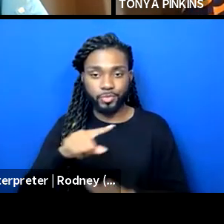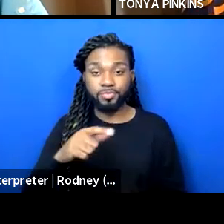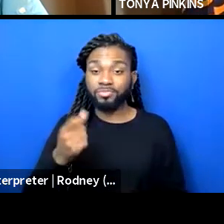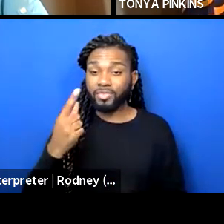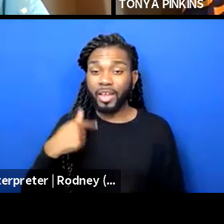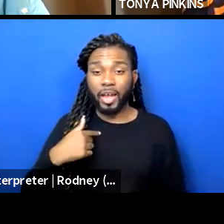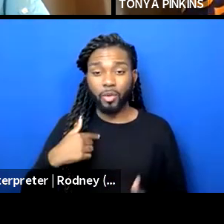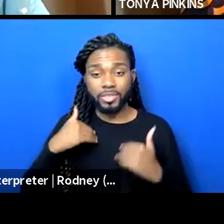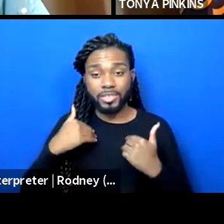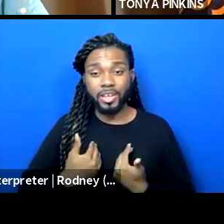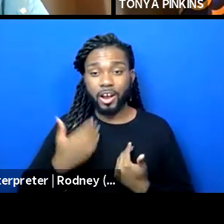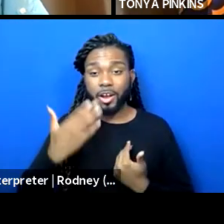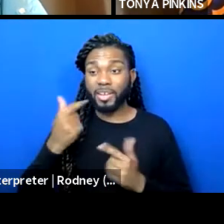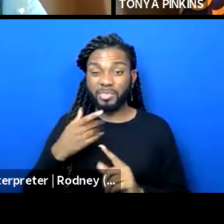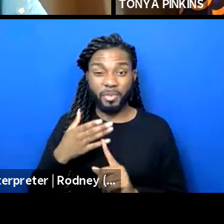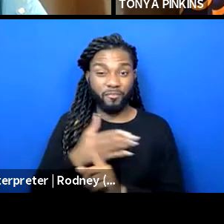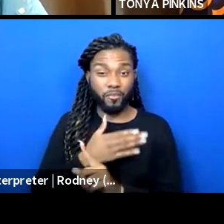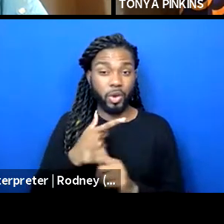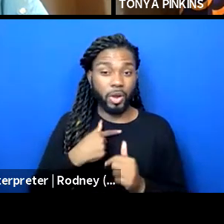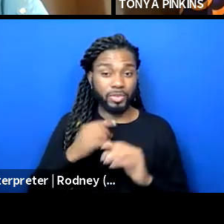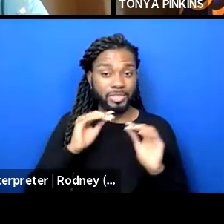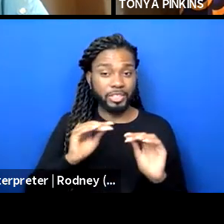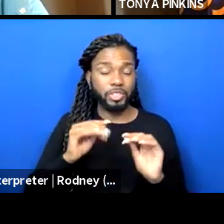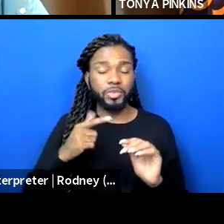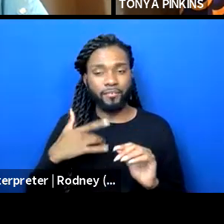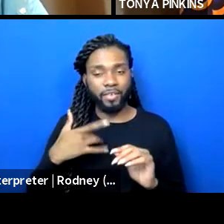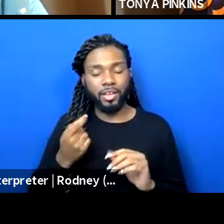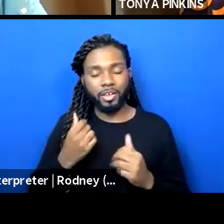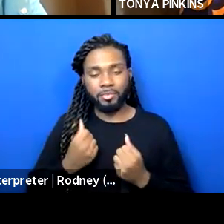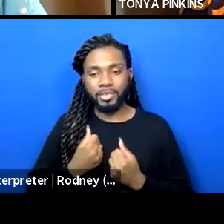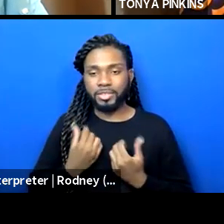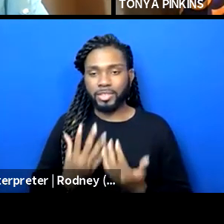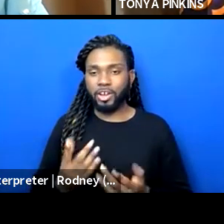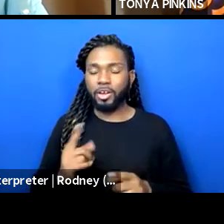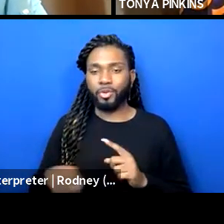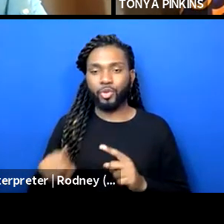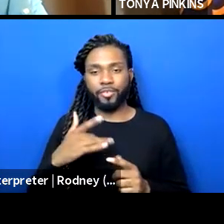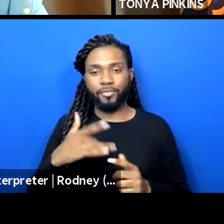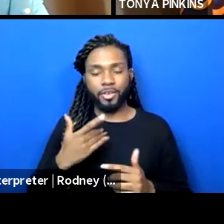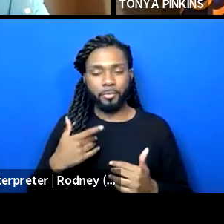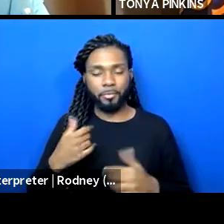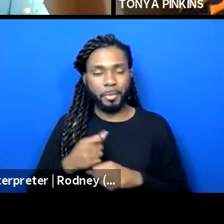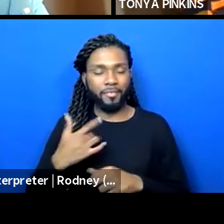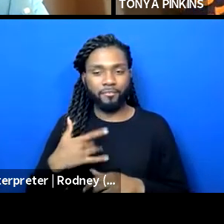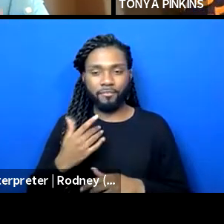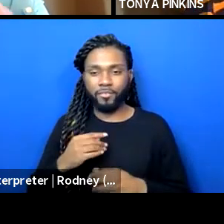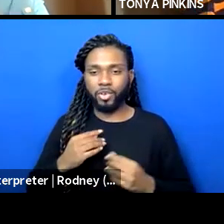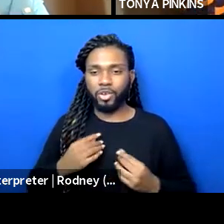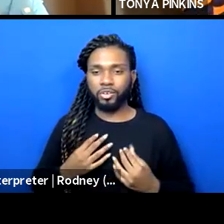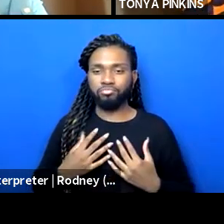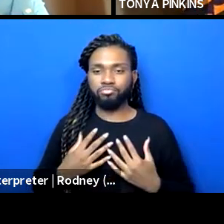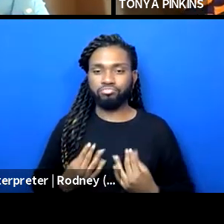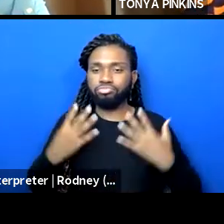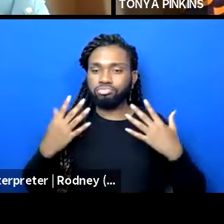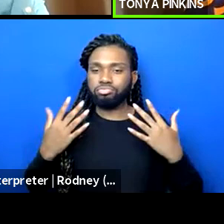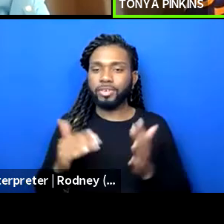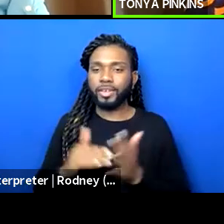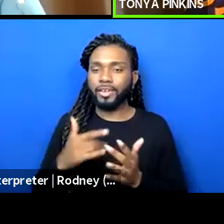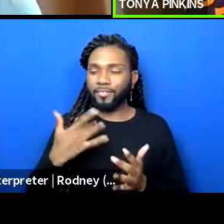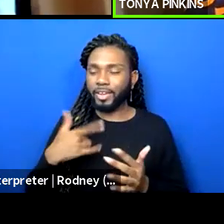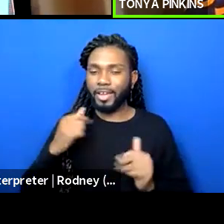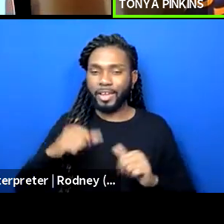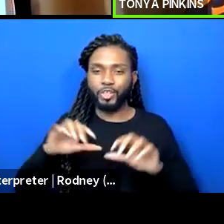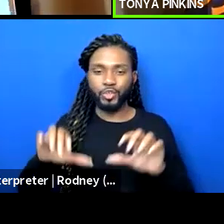was teaching right before this, and I was a little bit tired, but y'all have rejuvenated me. I feel like I can do some stuff now.